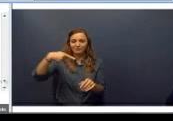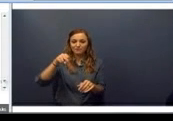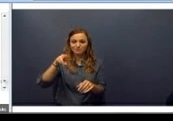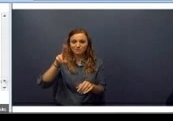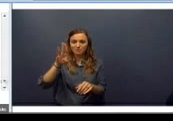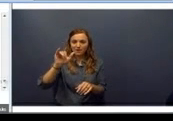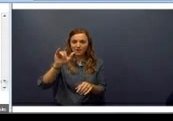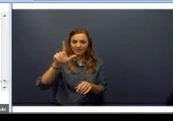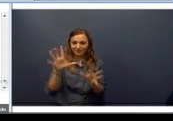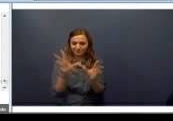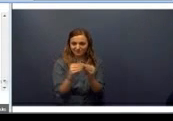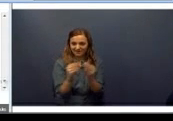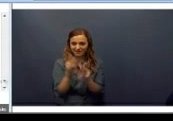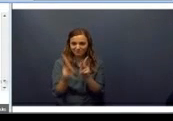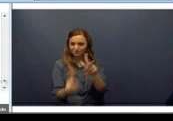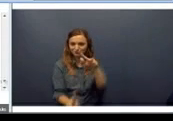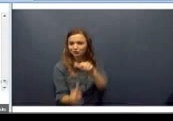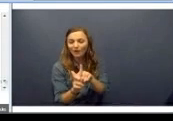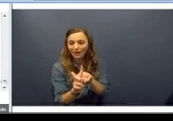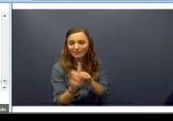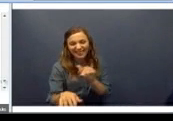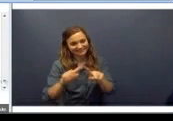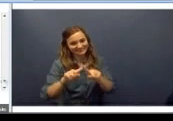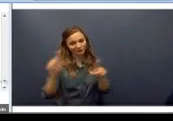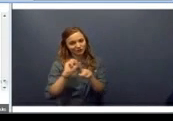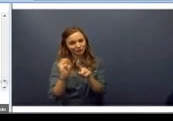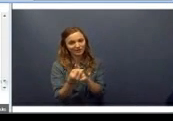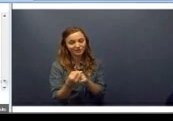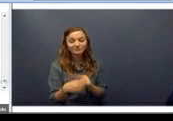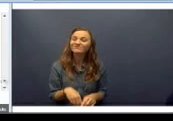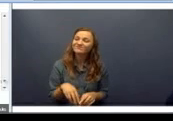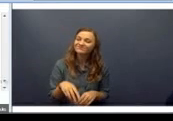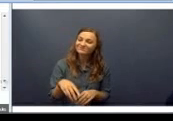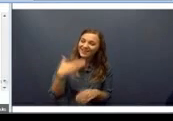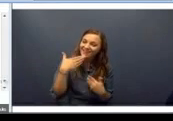That's much different than if you have a public meeting where people can just show up.